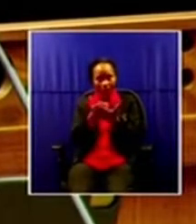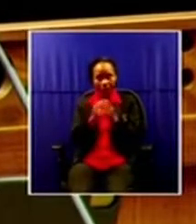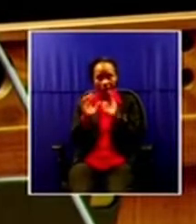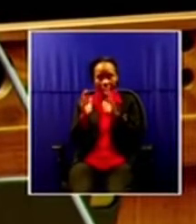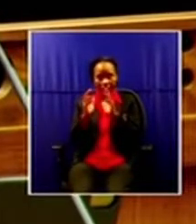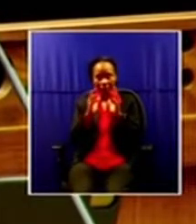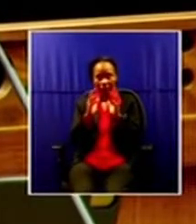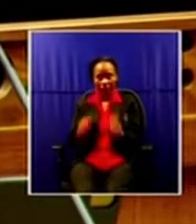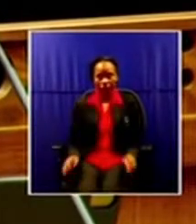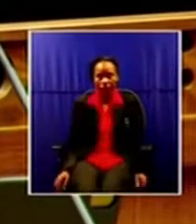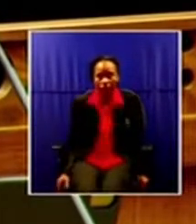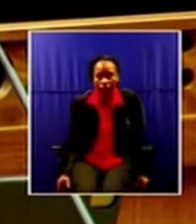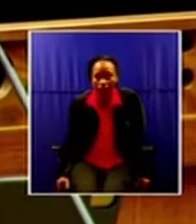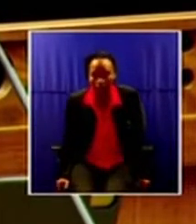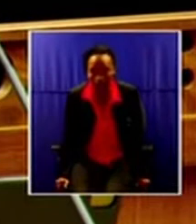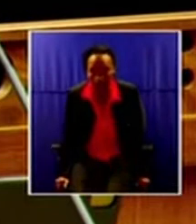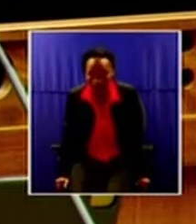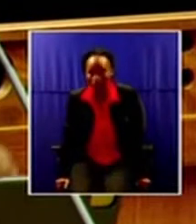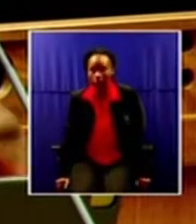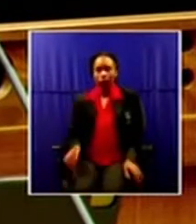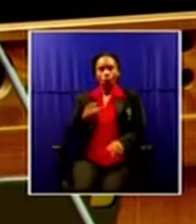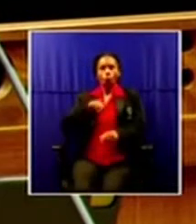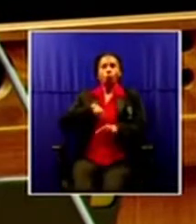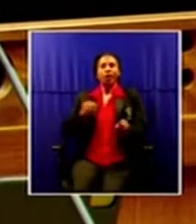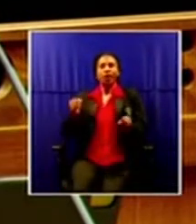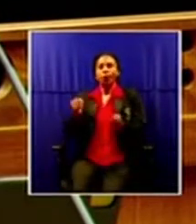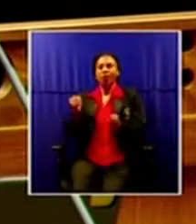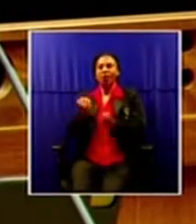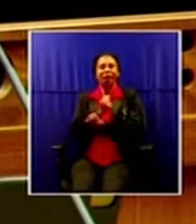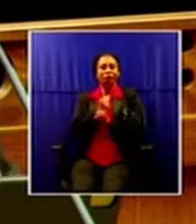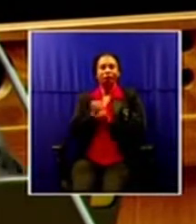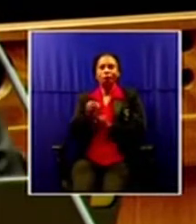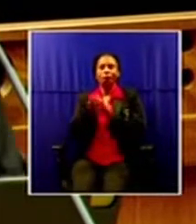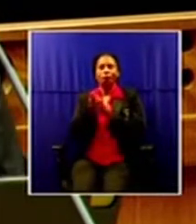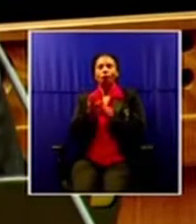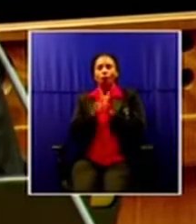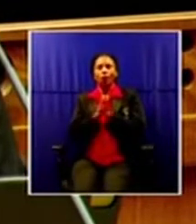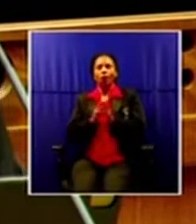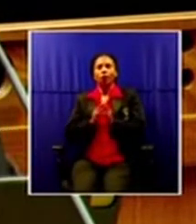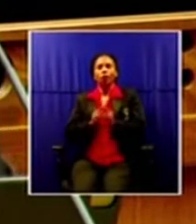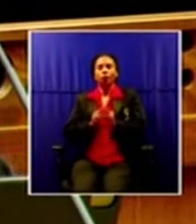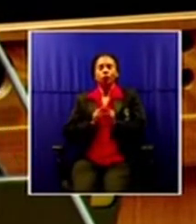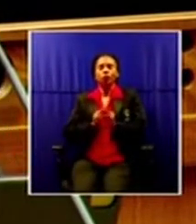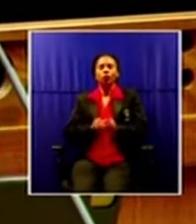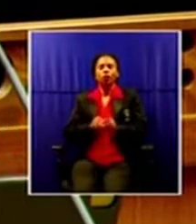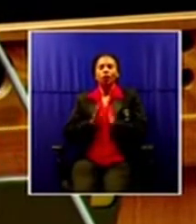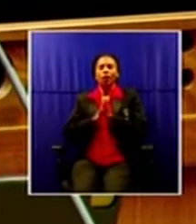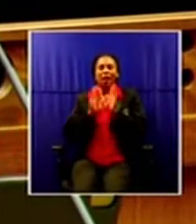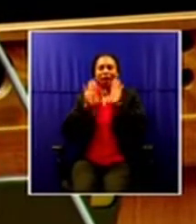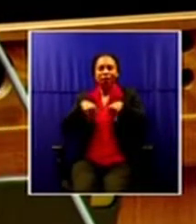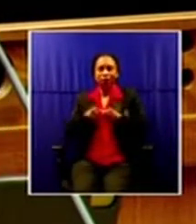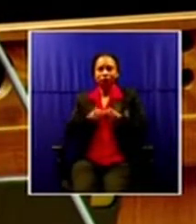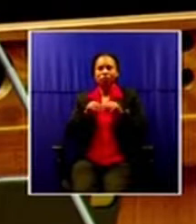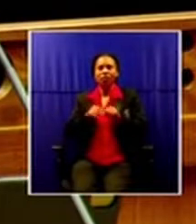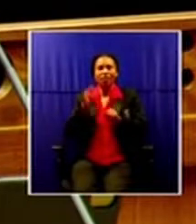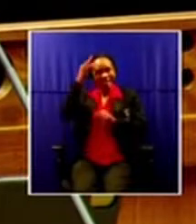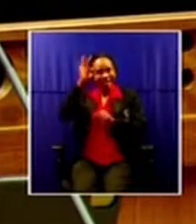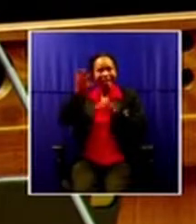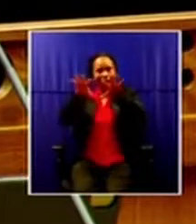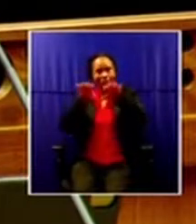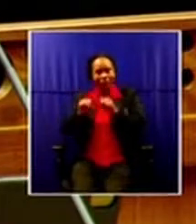That we will never surrender to state capture, to corruption, to mismanagement,